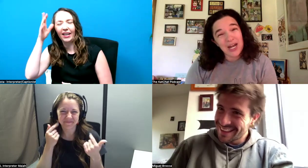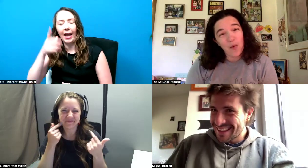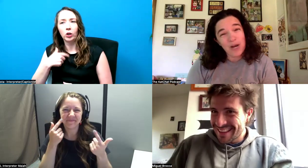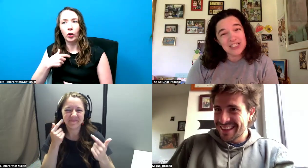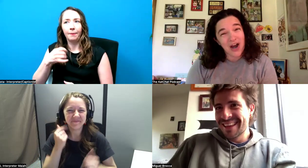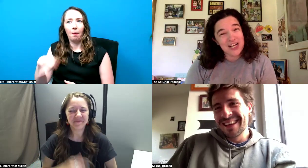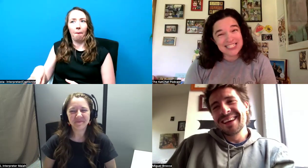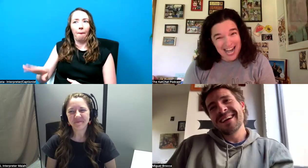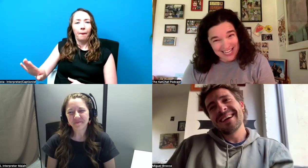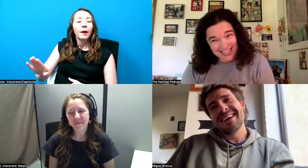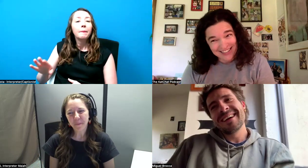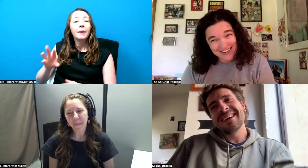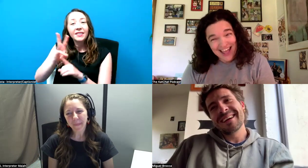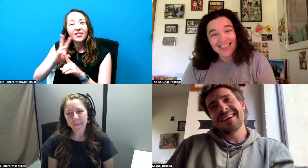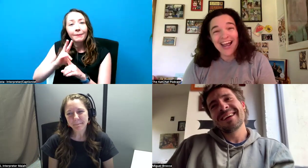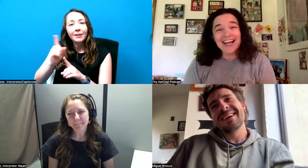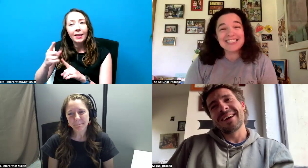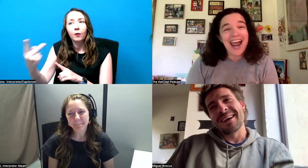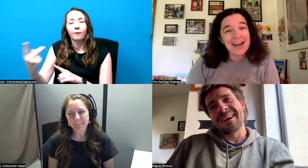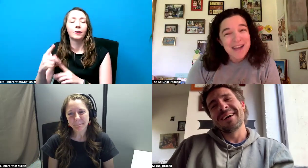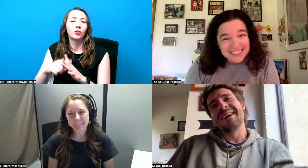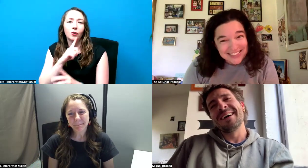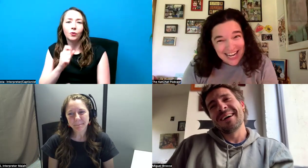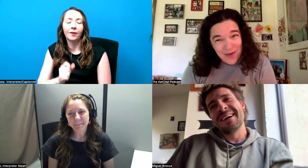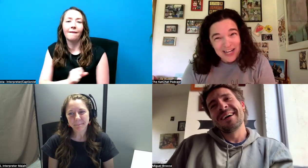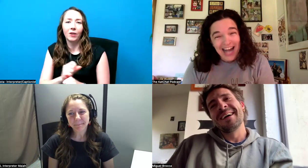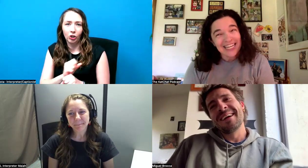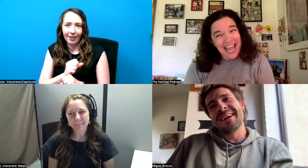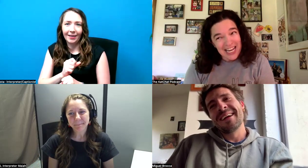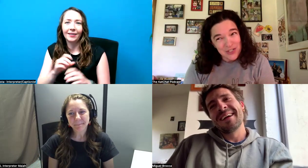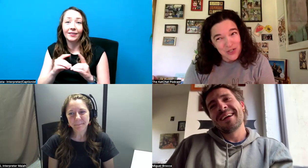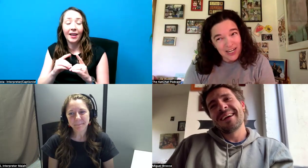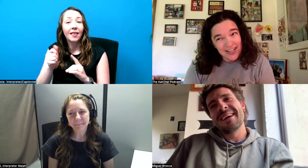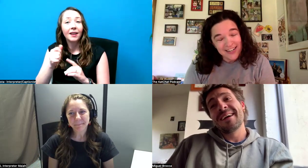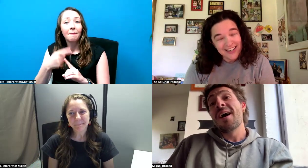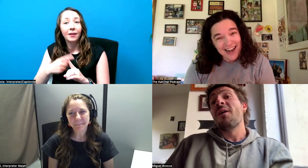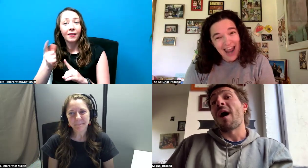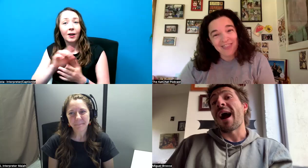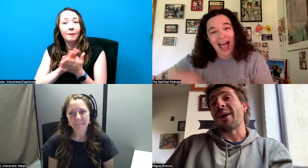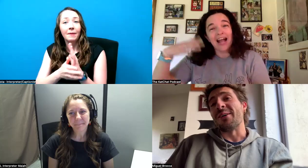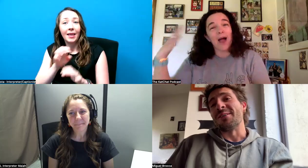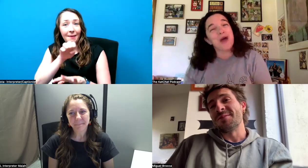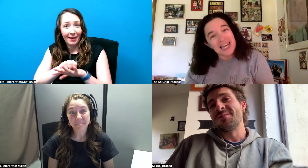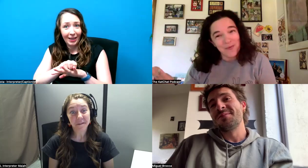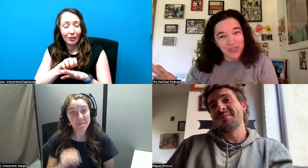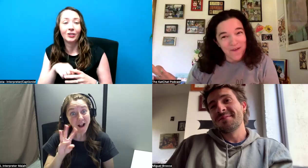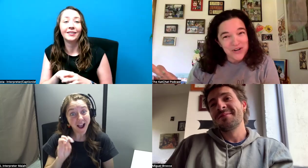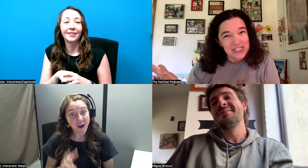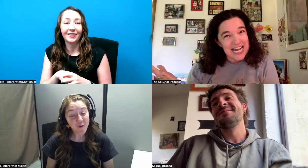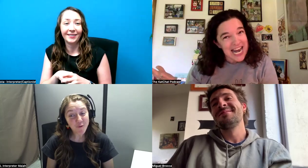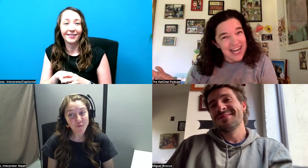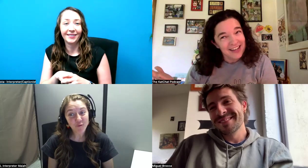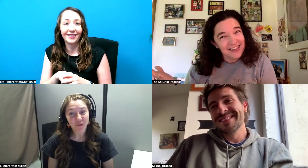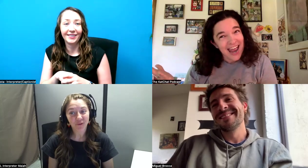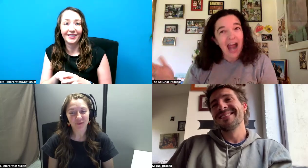7 months later, we started dating. Then 10 months later, we got engaged. And then I Wow. got pregnant with our